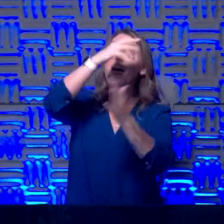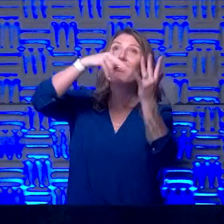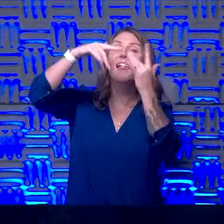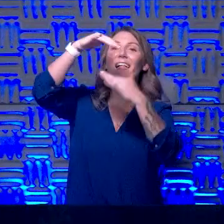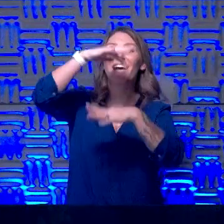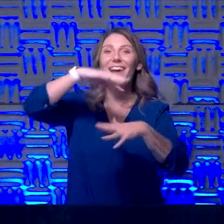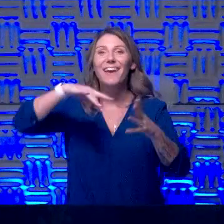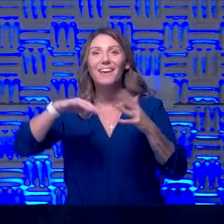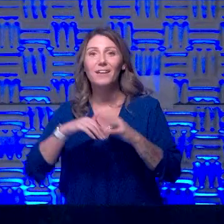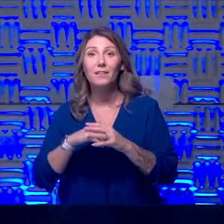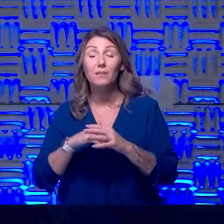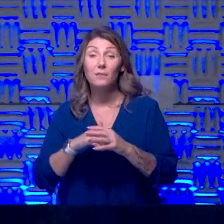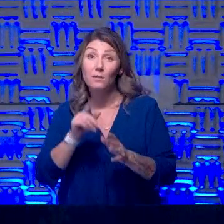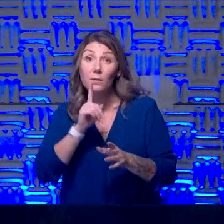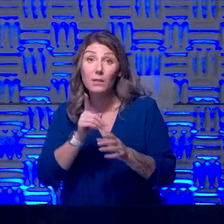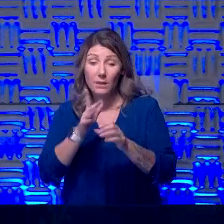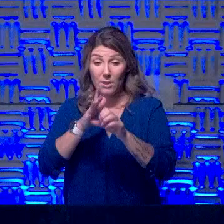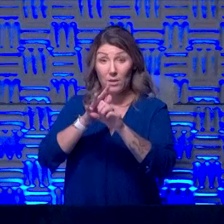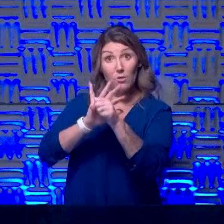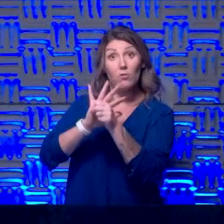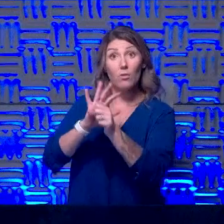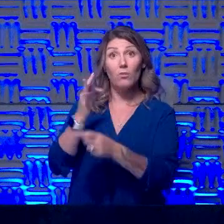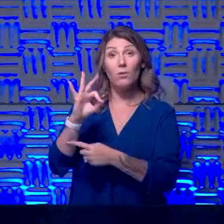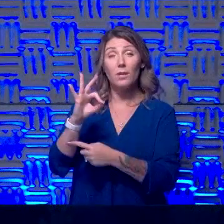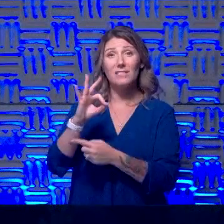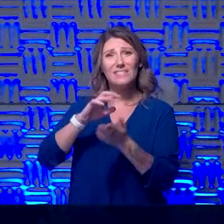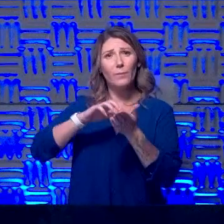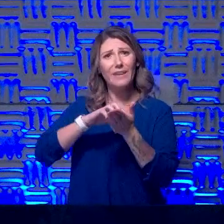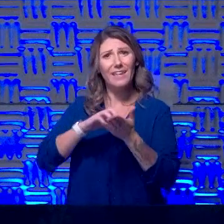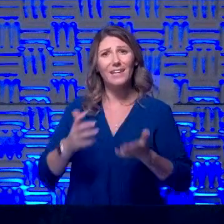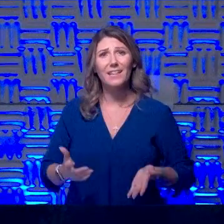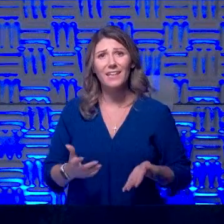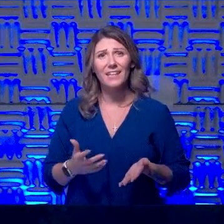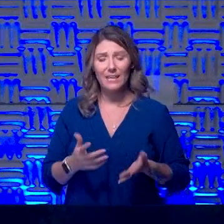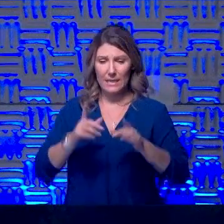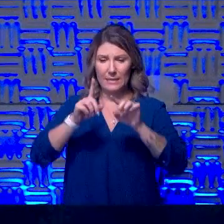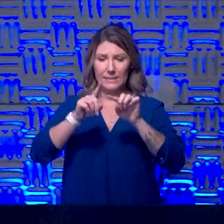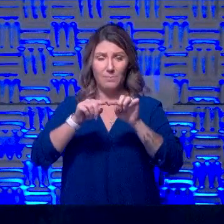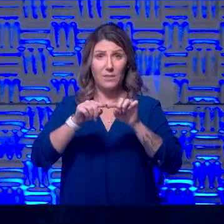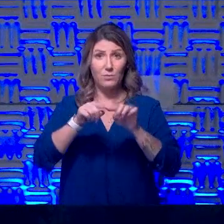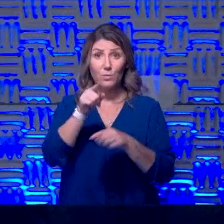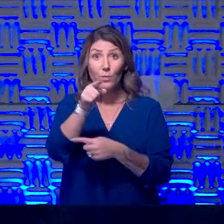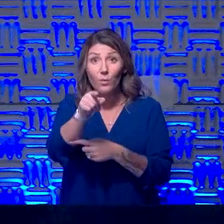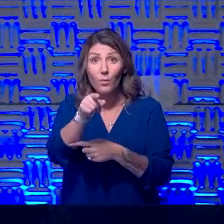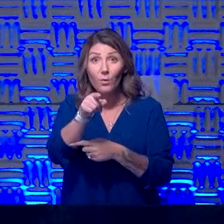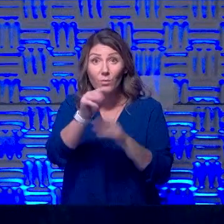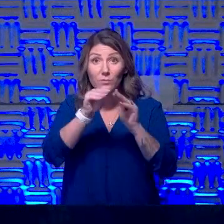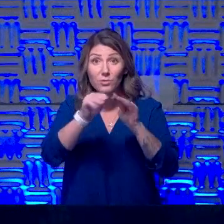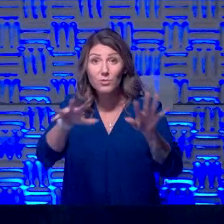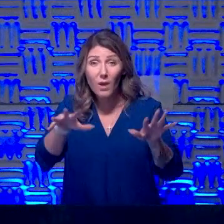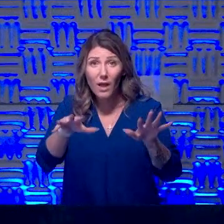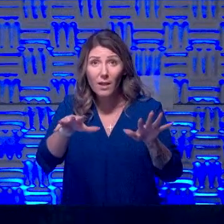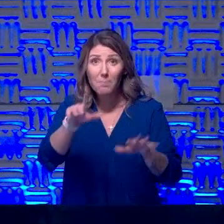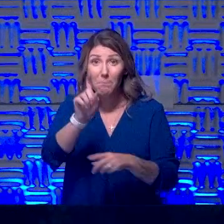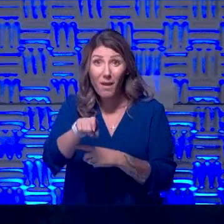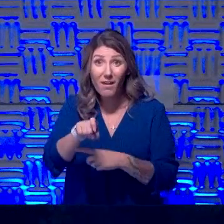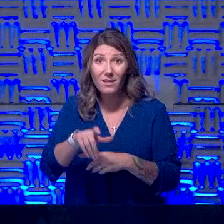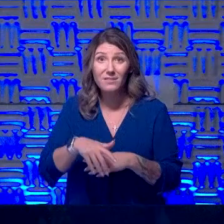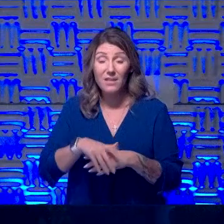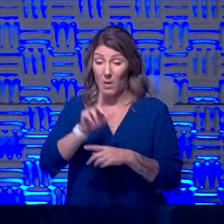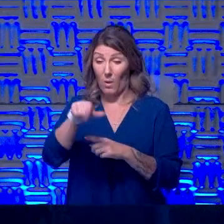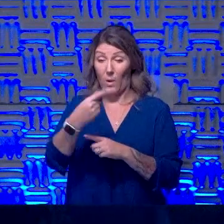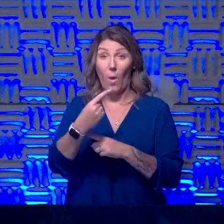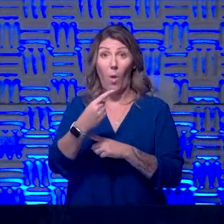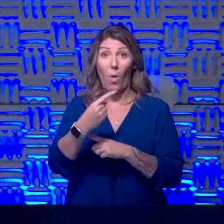fact, coronavirus is weak. Coronavirus depends on you to spread it. It can only get from